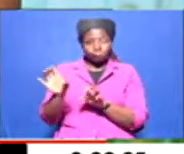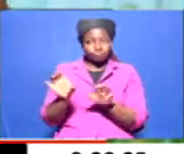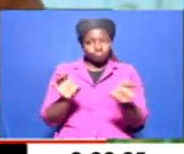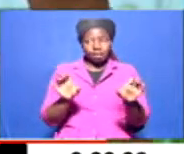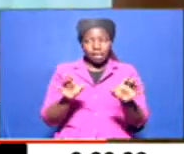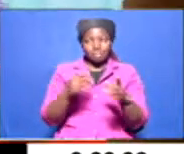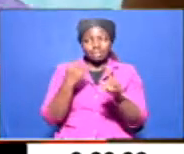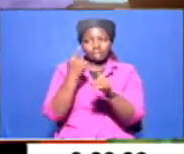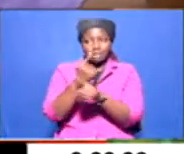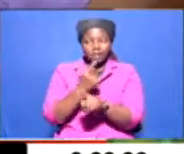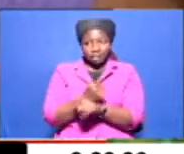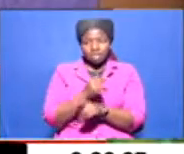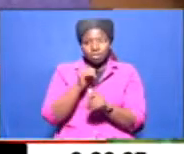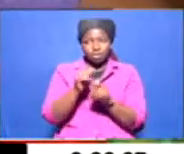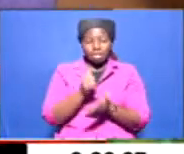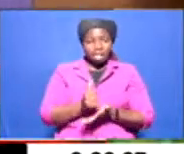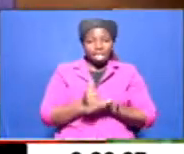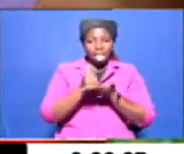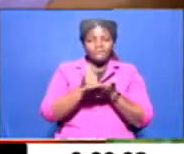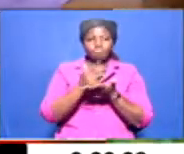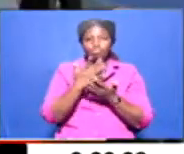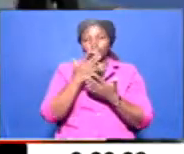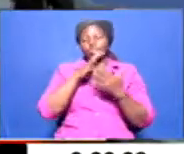IDs that enable communication